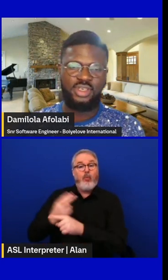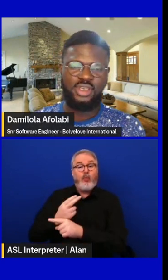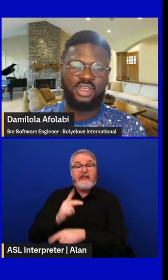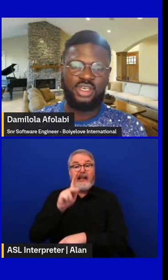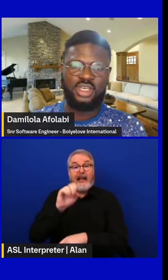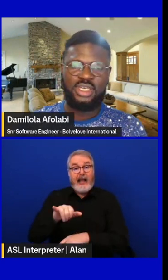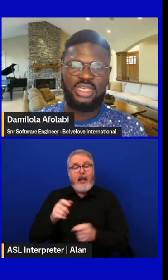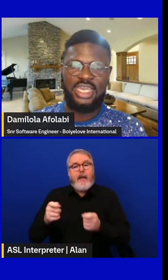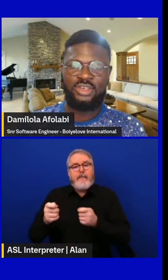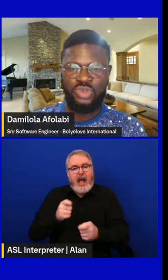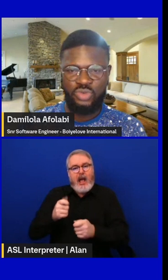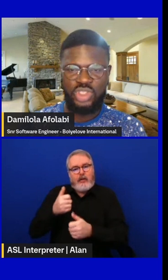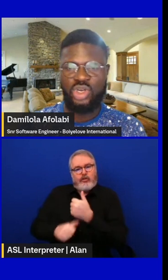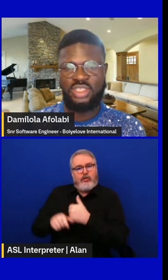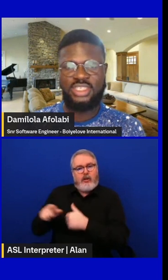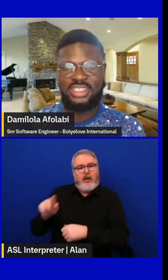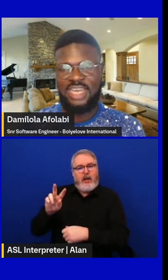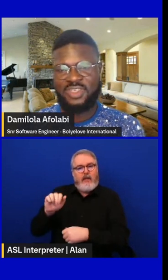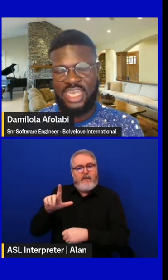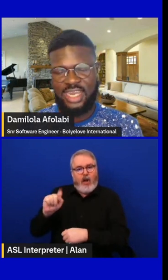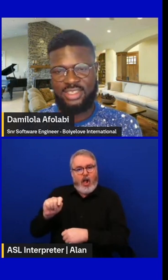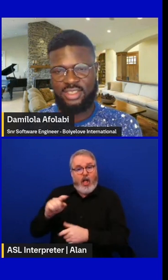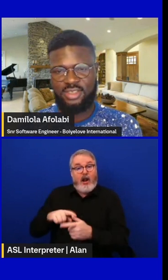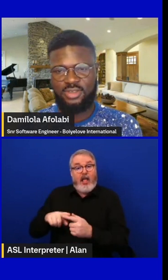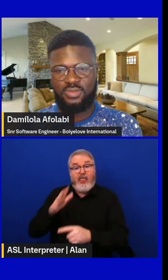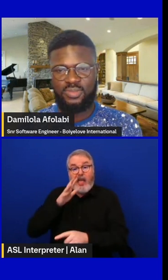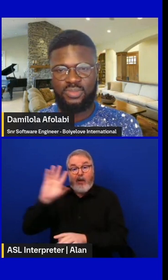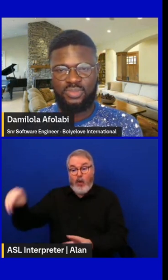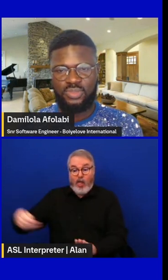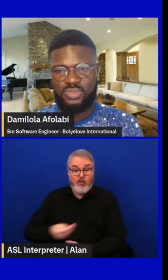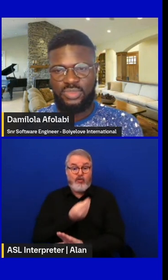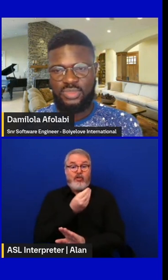Vault. Then it returns the ciphertext.